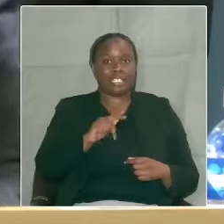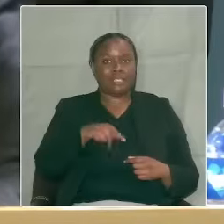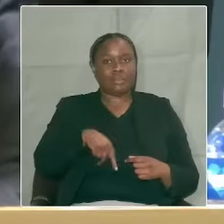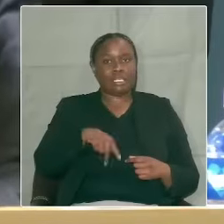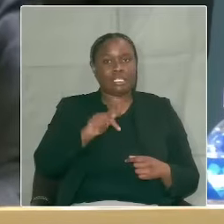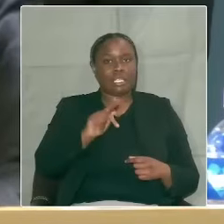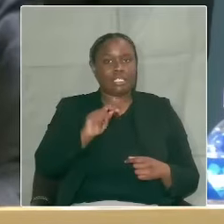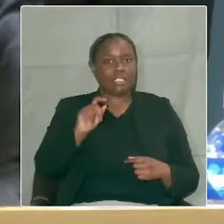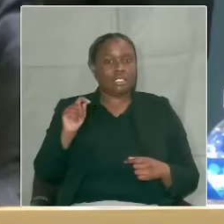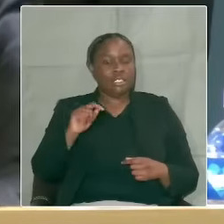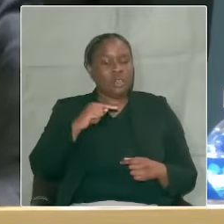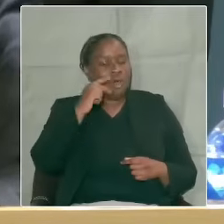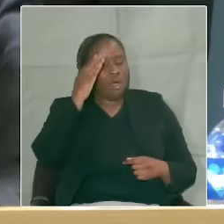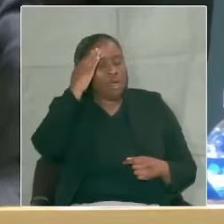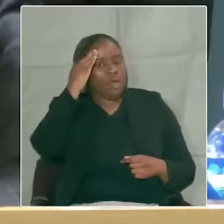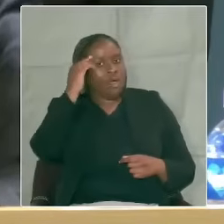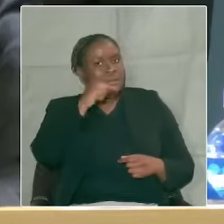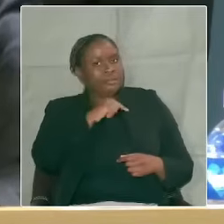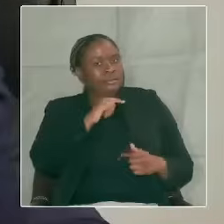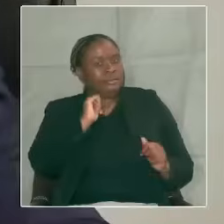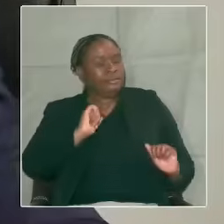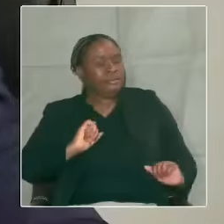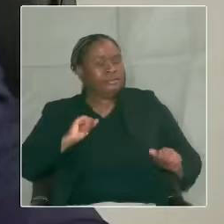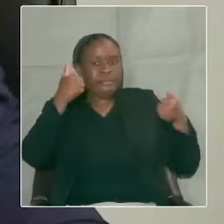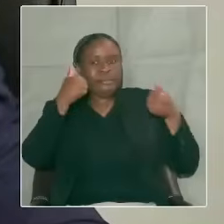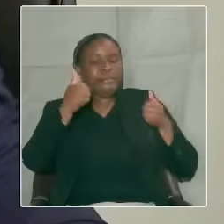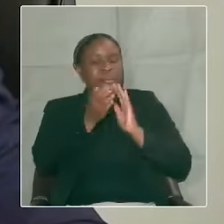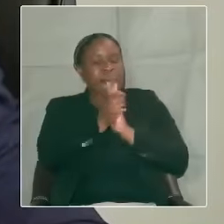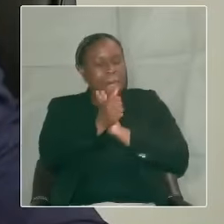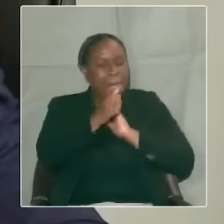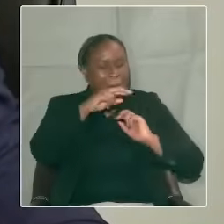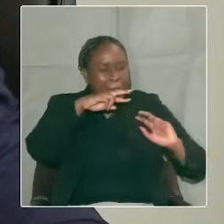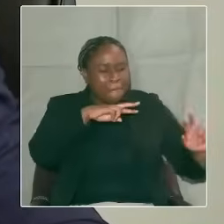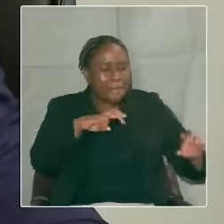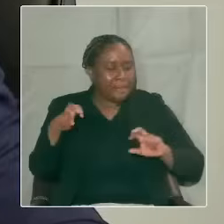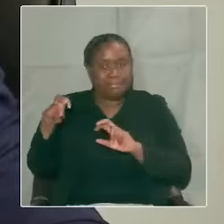knows how successful it is in most cases.